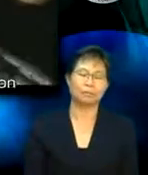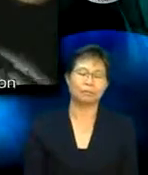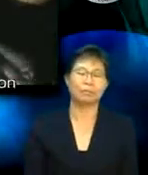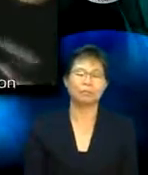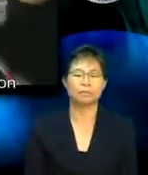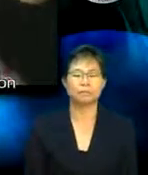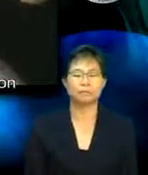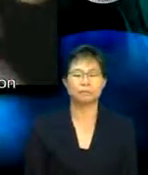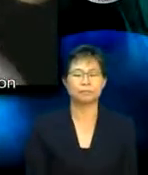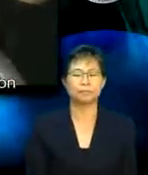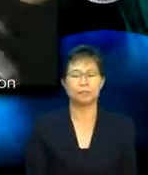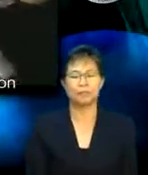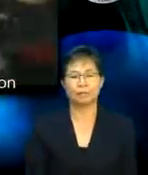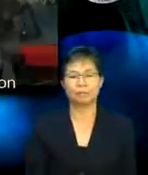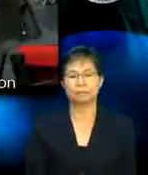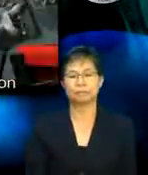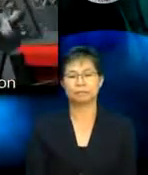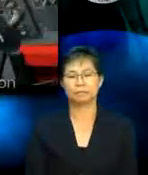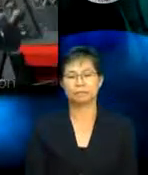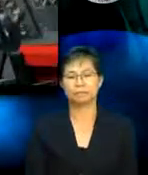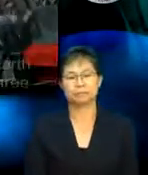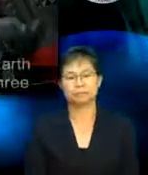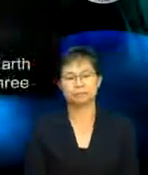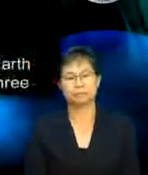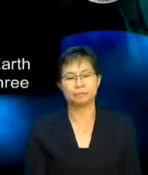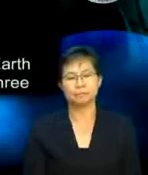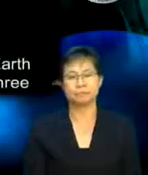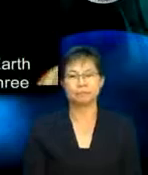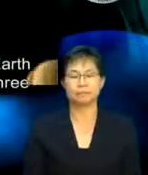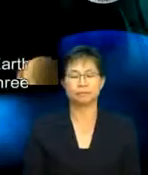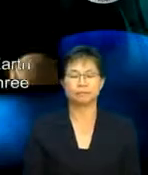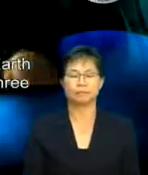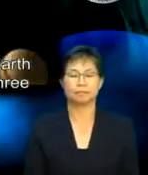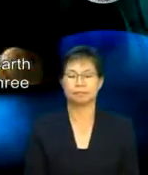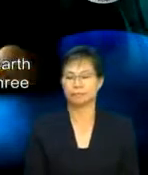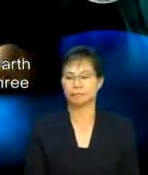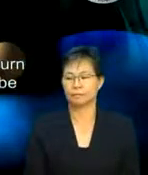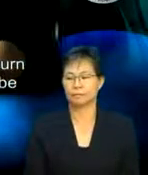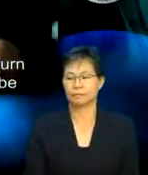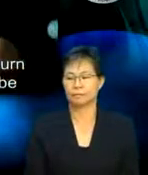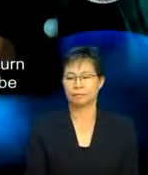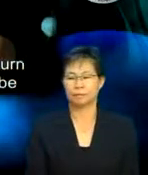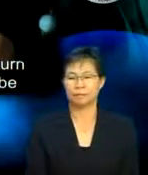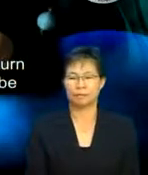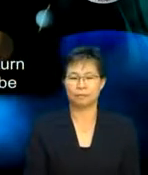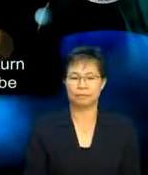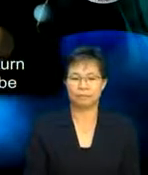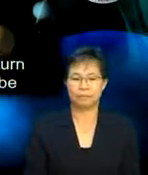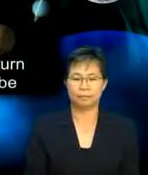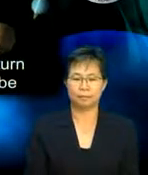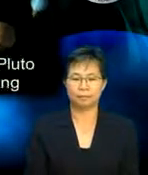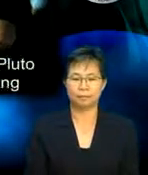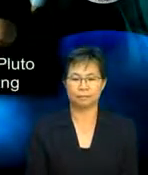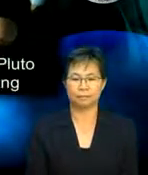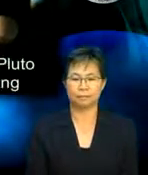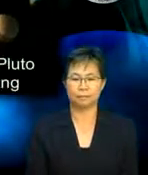So come on, come on, come on. Mercury, Venus, Earth, they are the first three. Mars, Jupiter, Saturn, forever they will